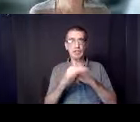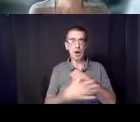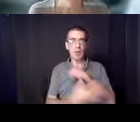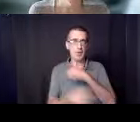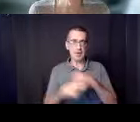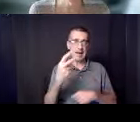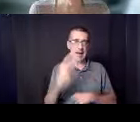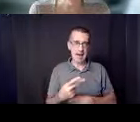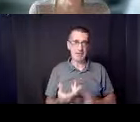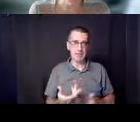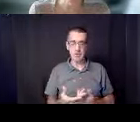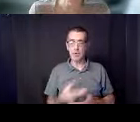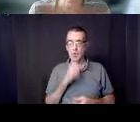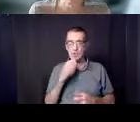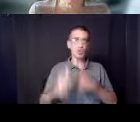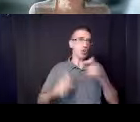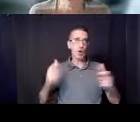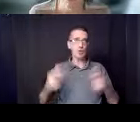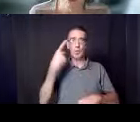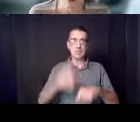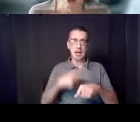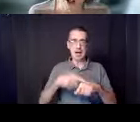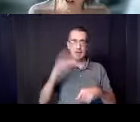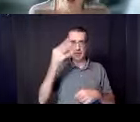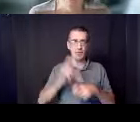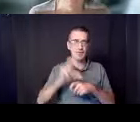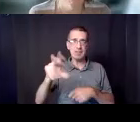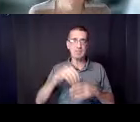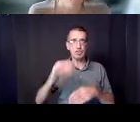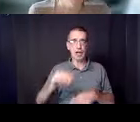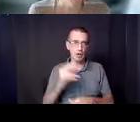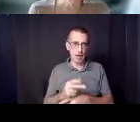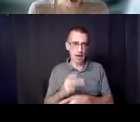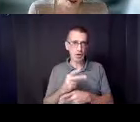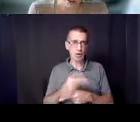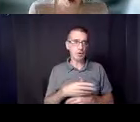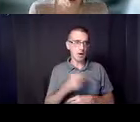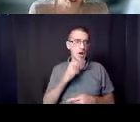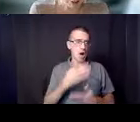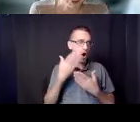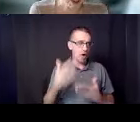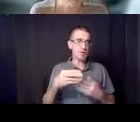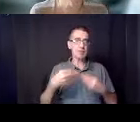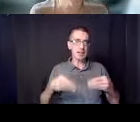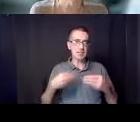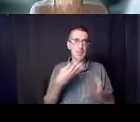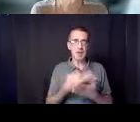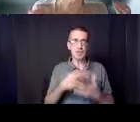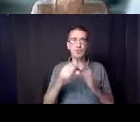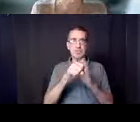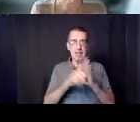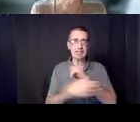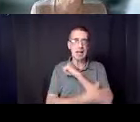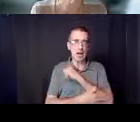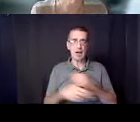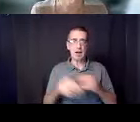half. It was the largest one-time federal investment in childcare. It offered flexible funding to states, counties,